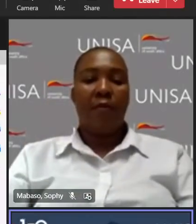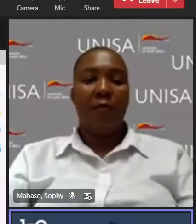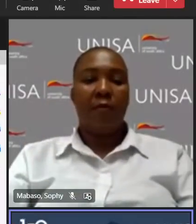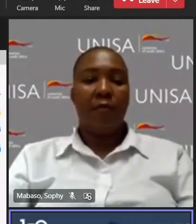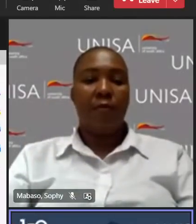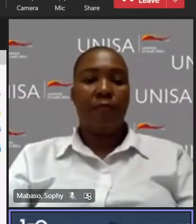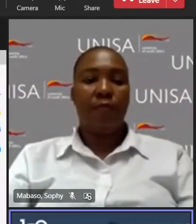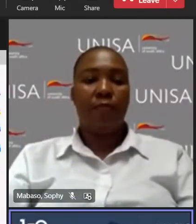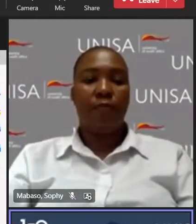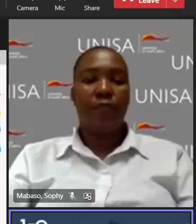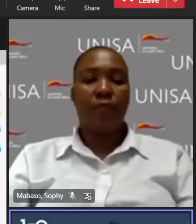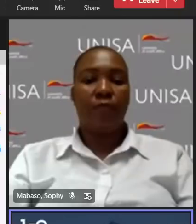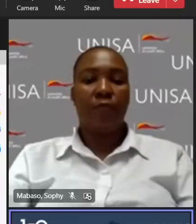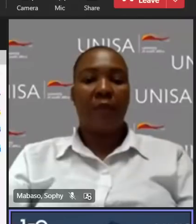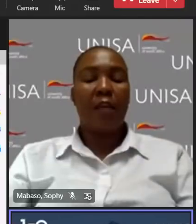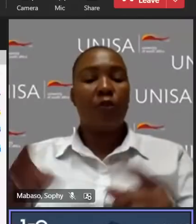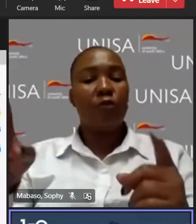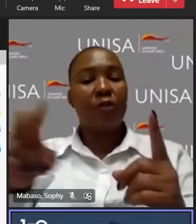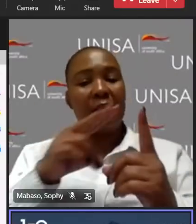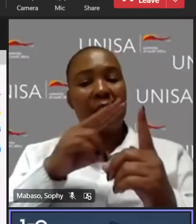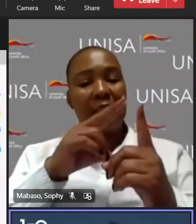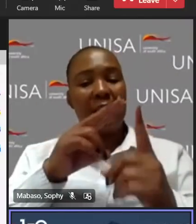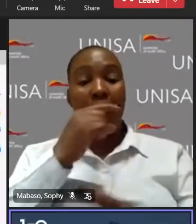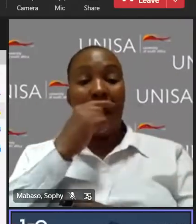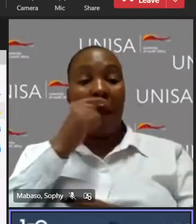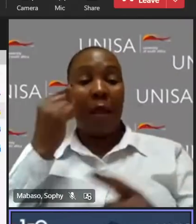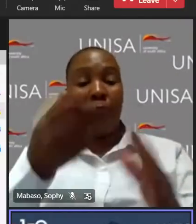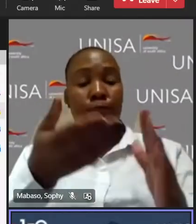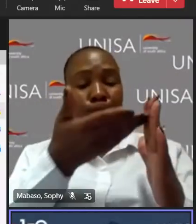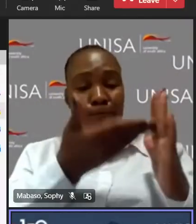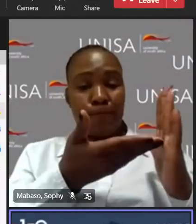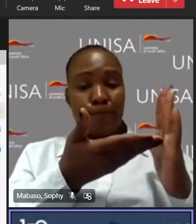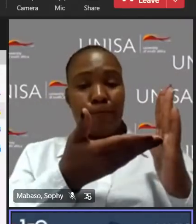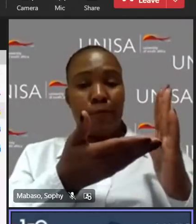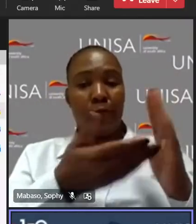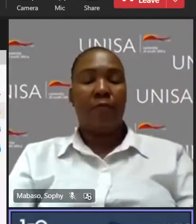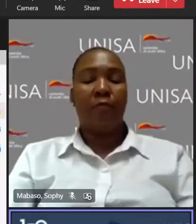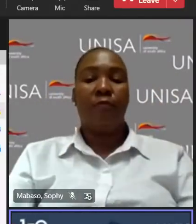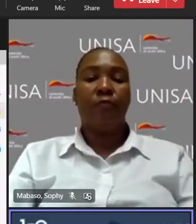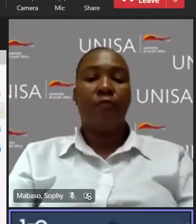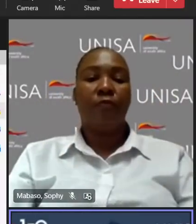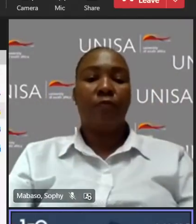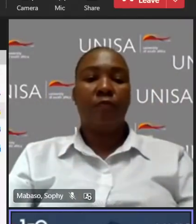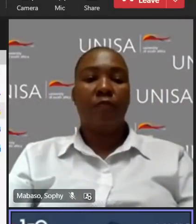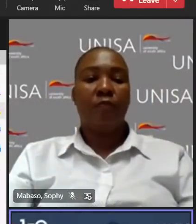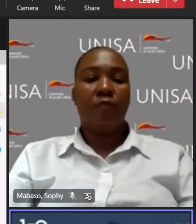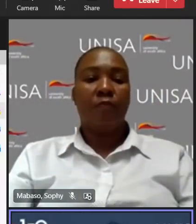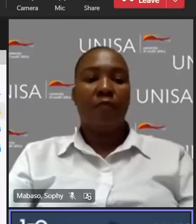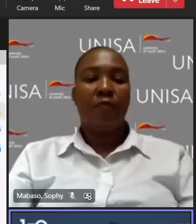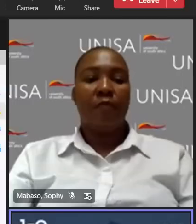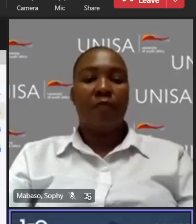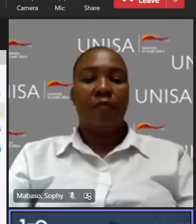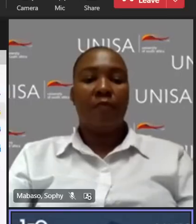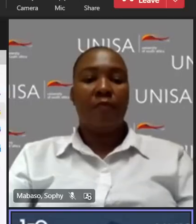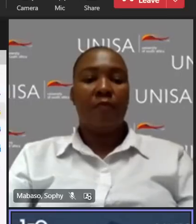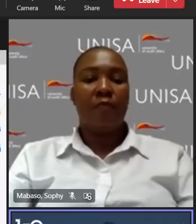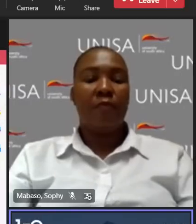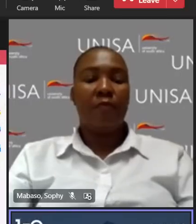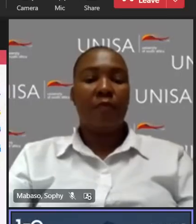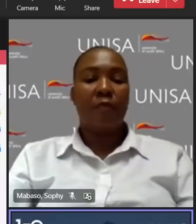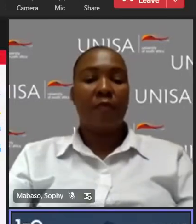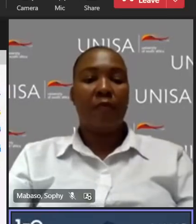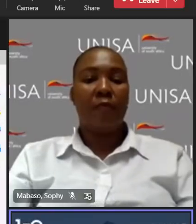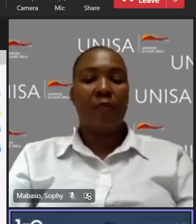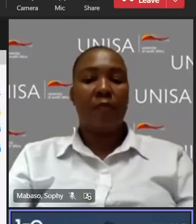So you will see your name reflected there. I'm using a colleague's MyUnisa with her permission,